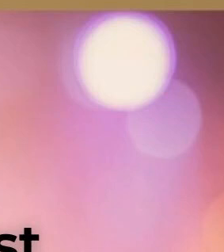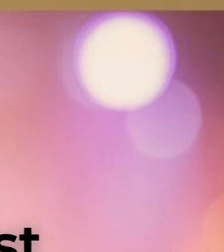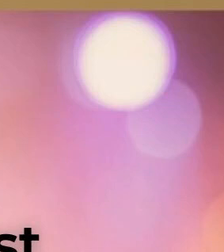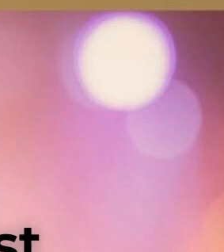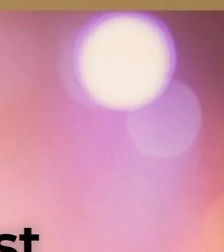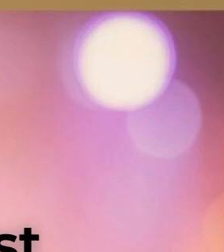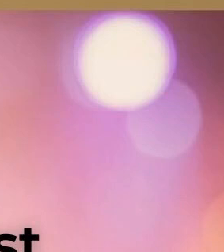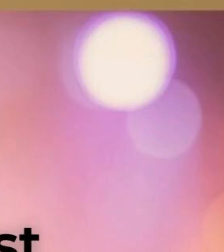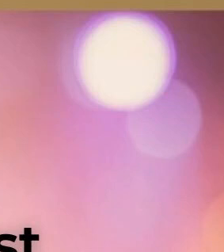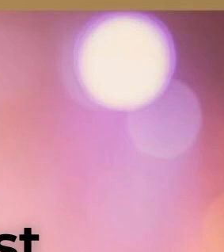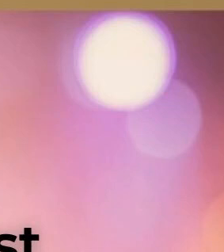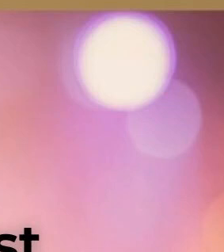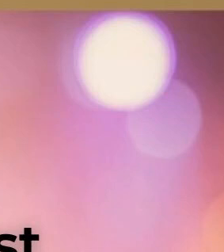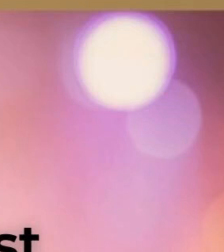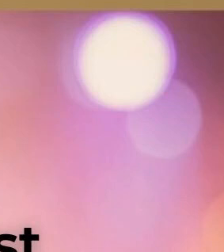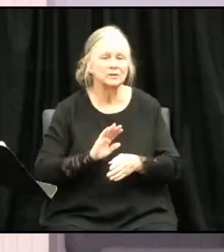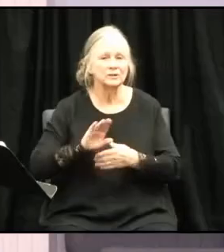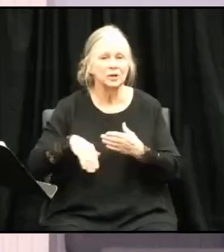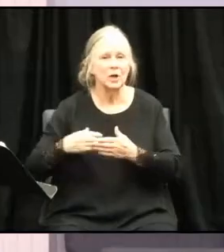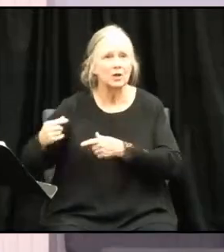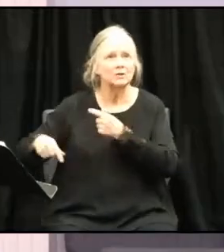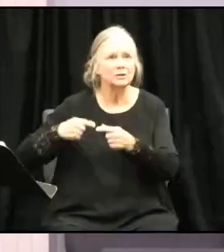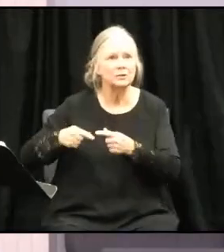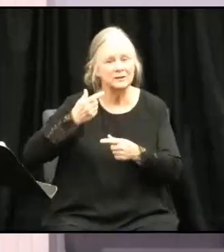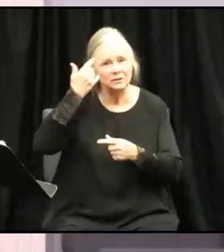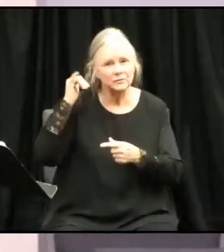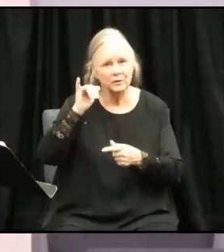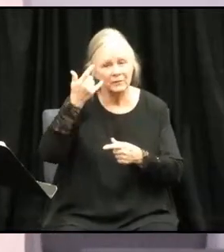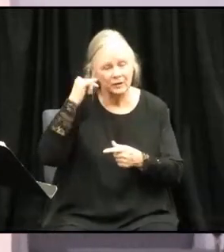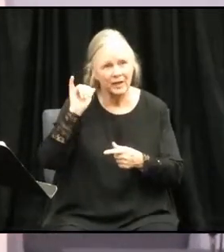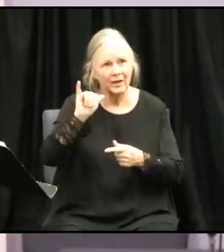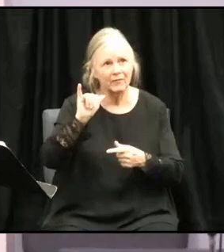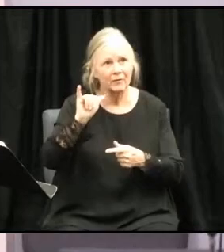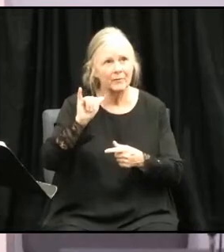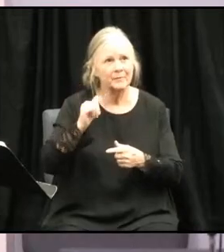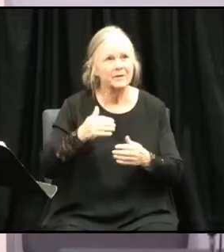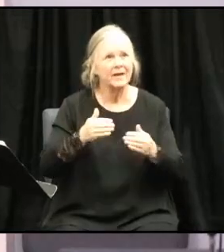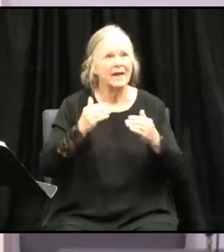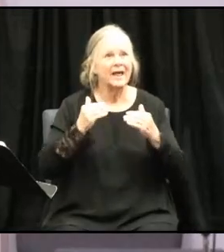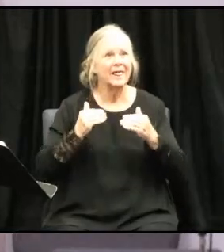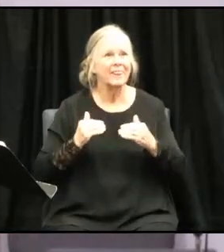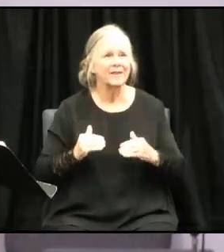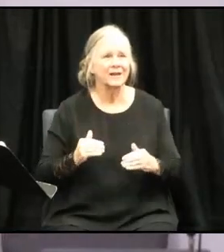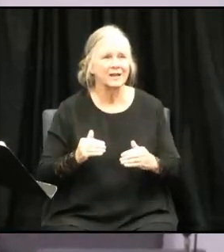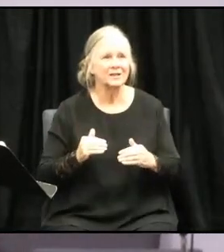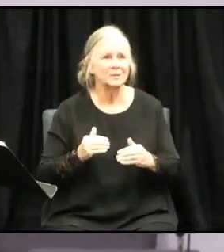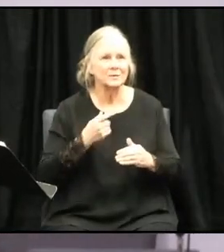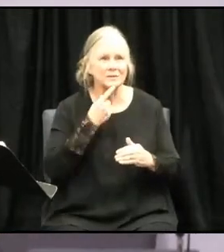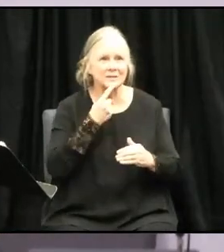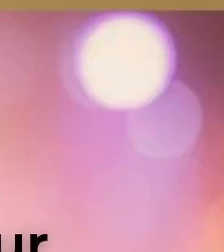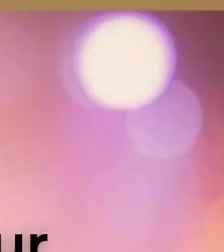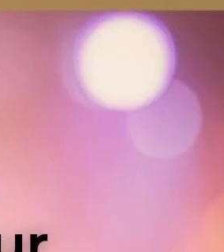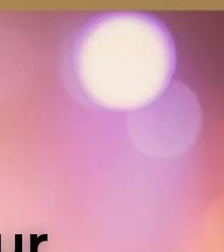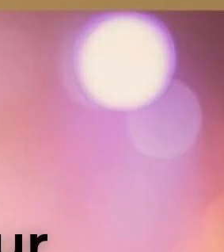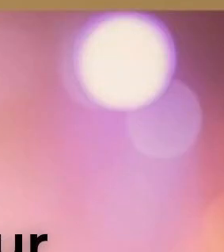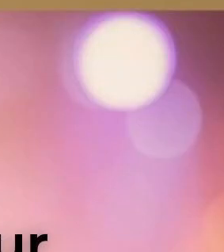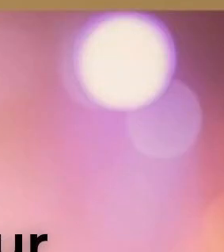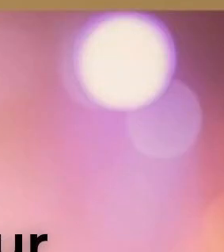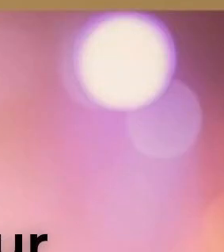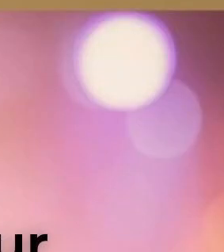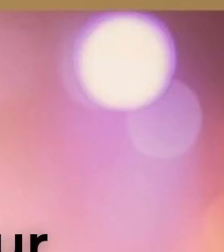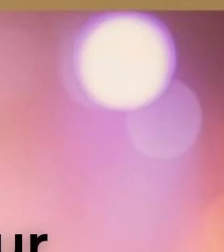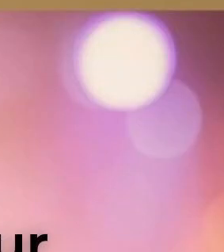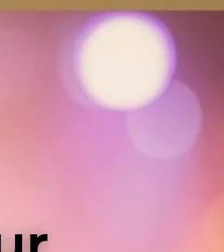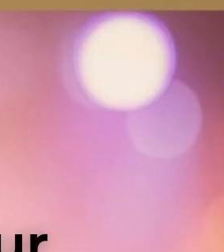generations forever and ever. Then next Paul says, as a result of God's perfect knowledge and infinite power working together, now may the God